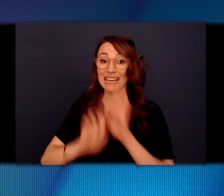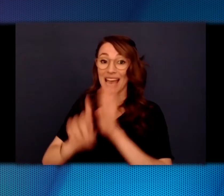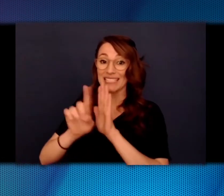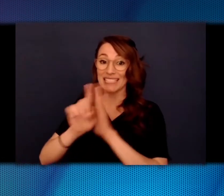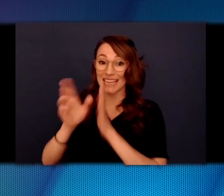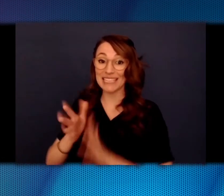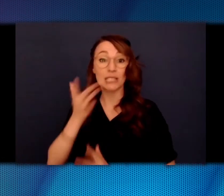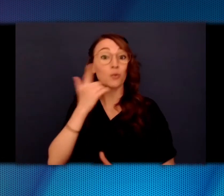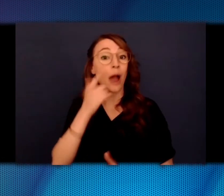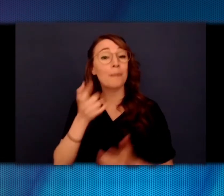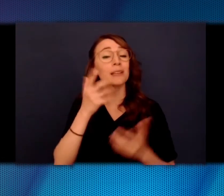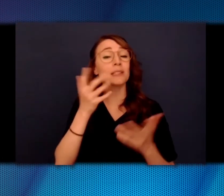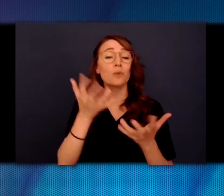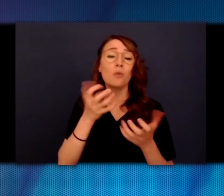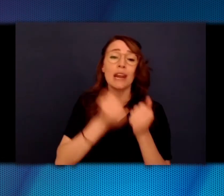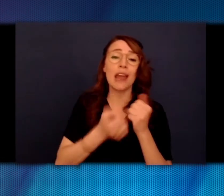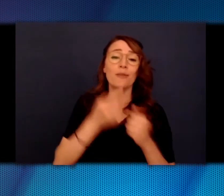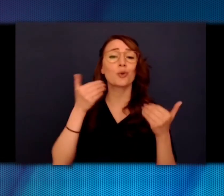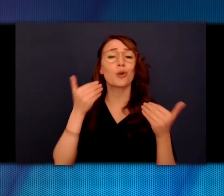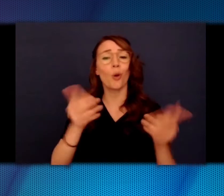everybody.